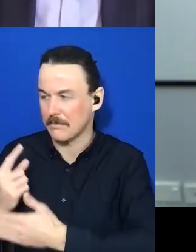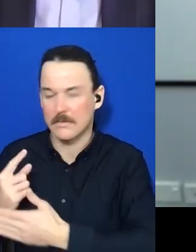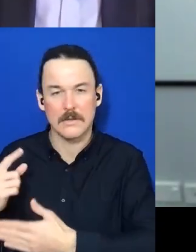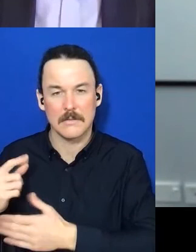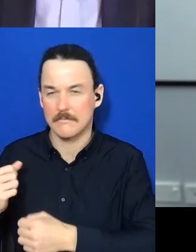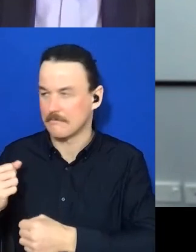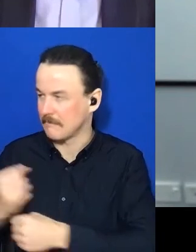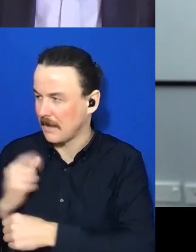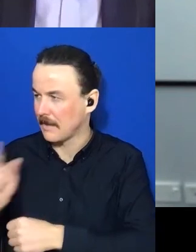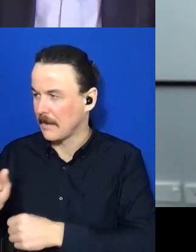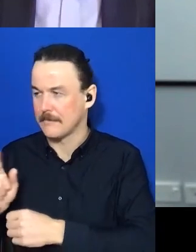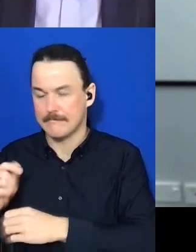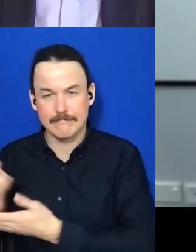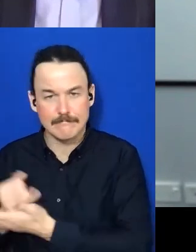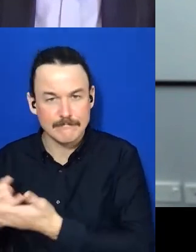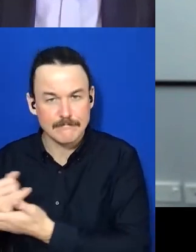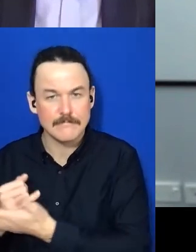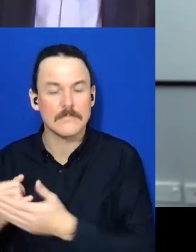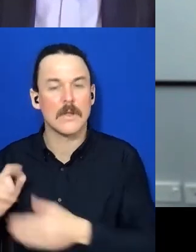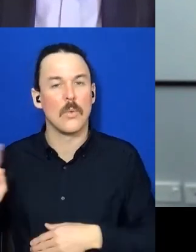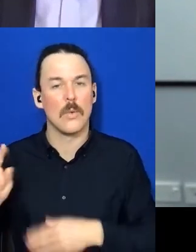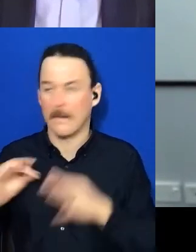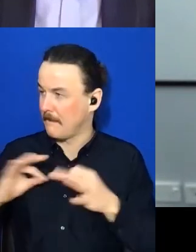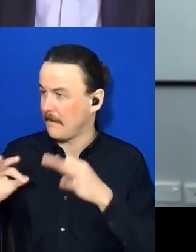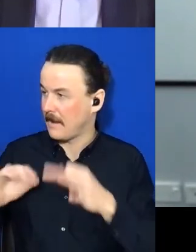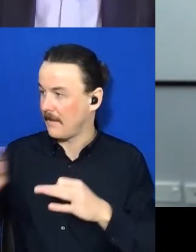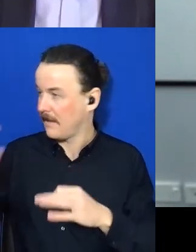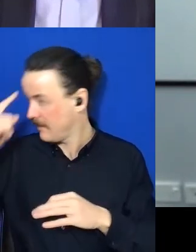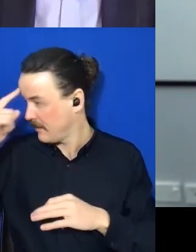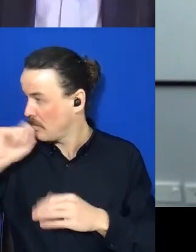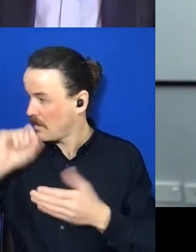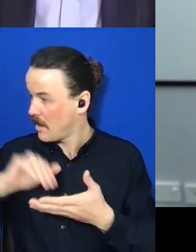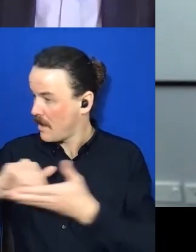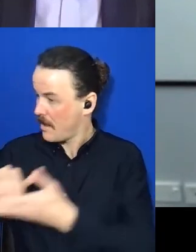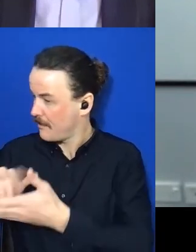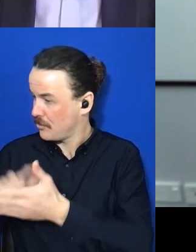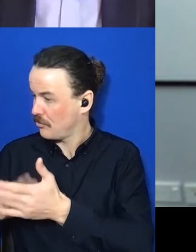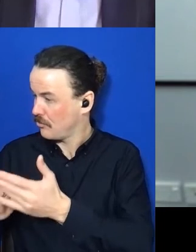those coming into our panel or being referred for support. When I kind of think about